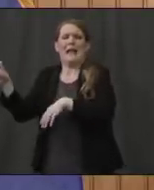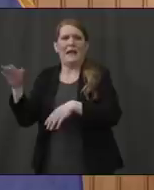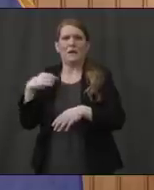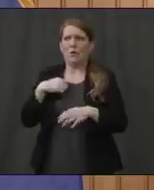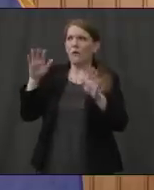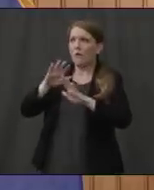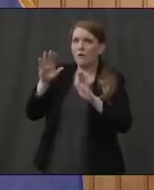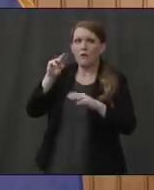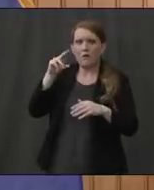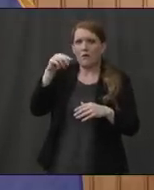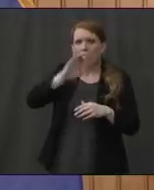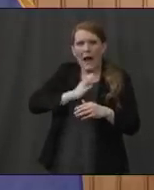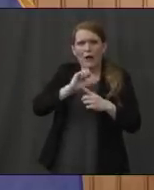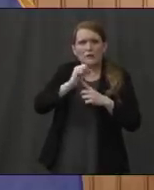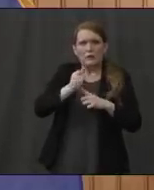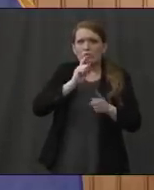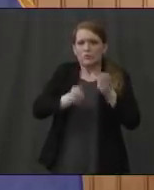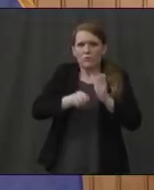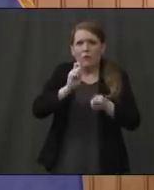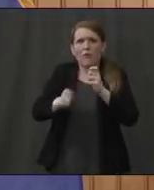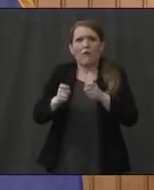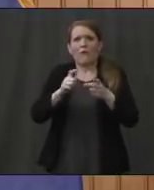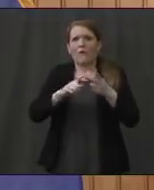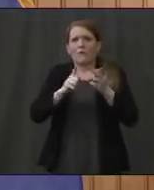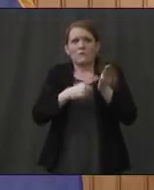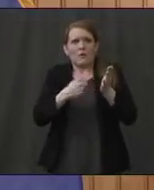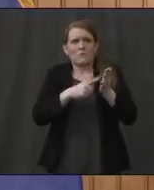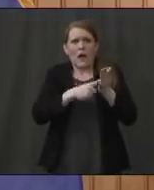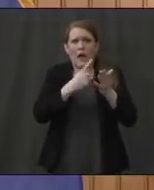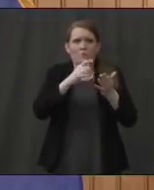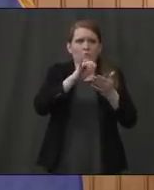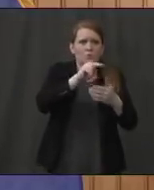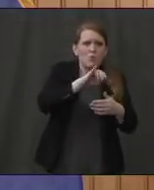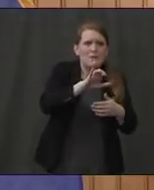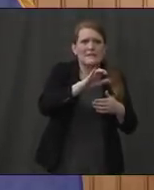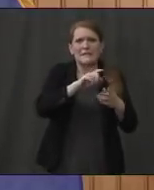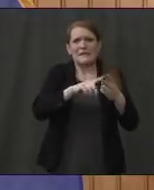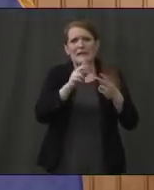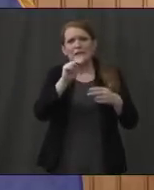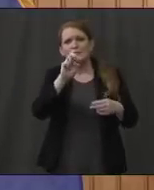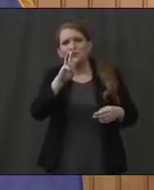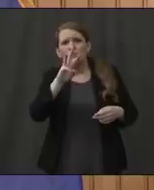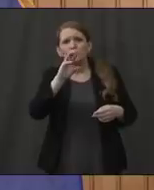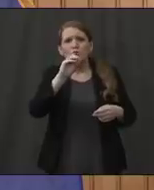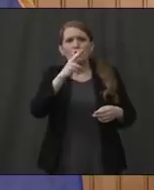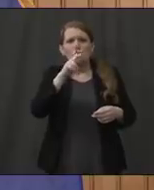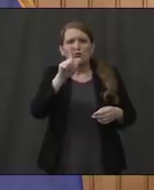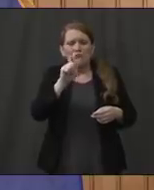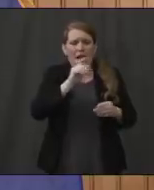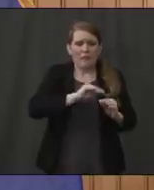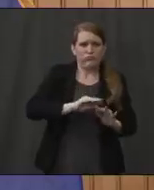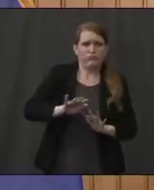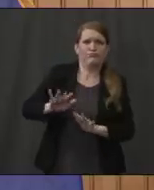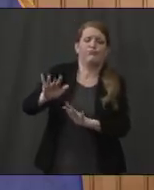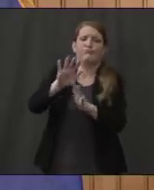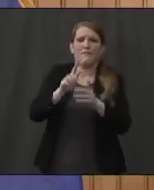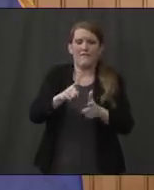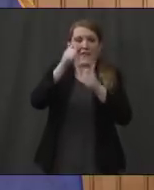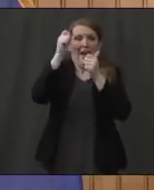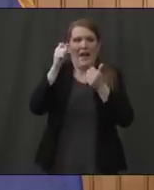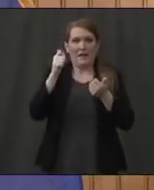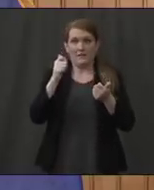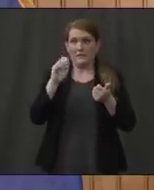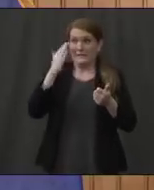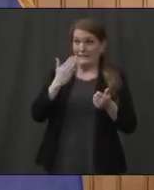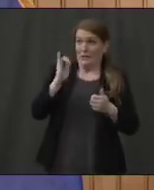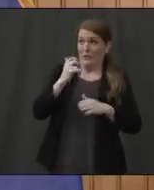changing dynamically, how fast it's coming up from New York City and New Rochelle, and we don't know whether it's a 3-day supply or what. So don't